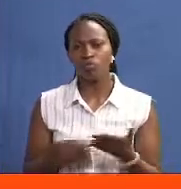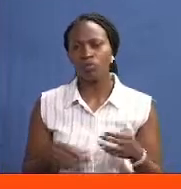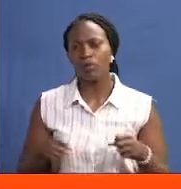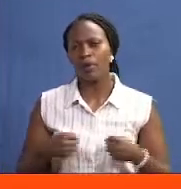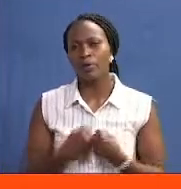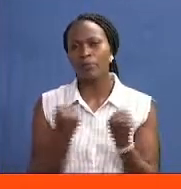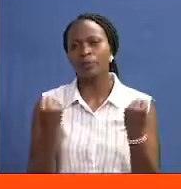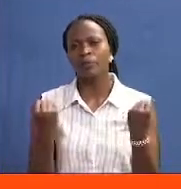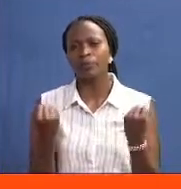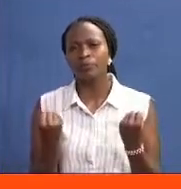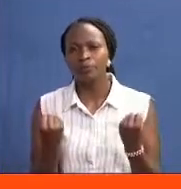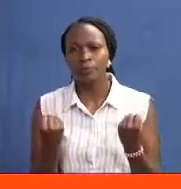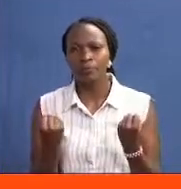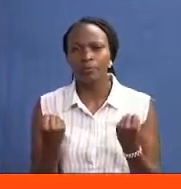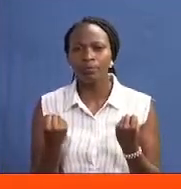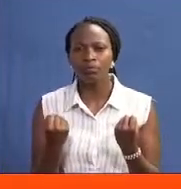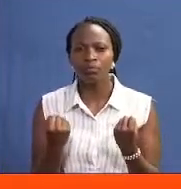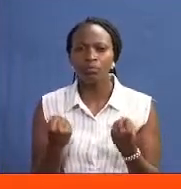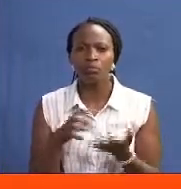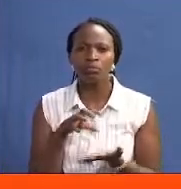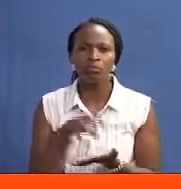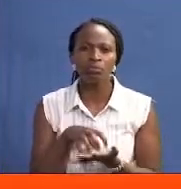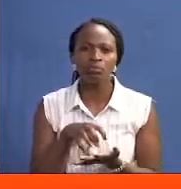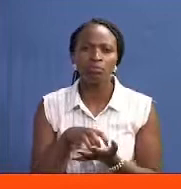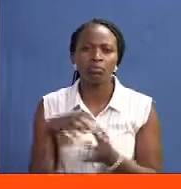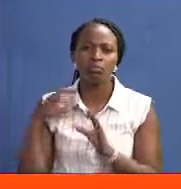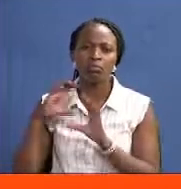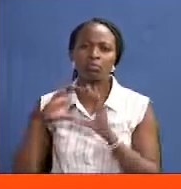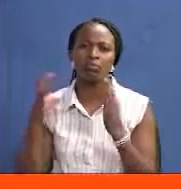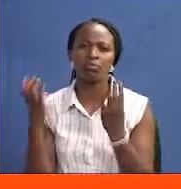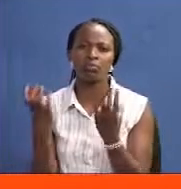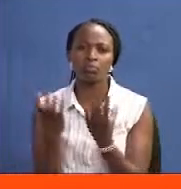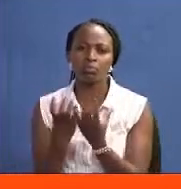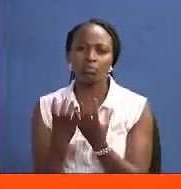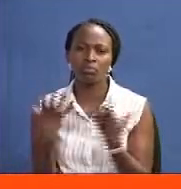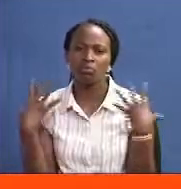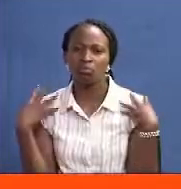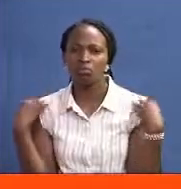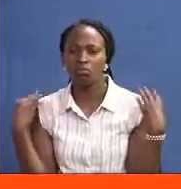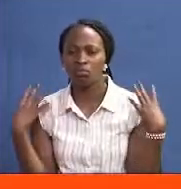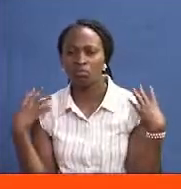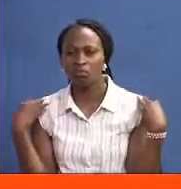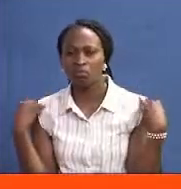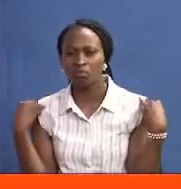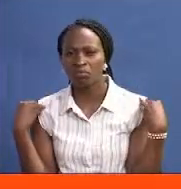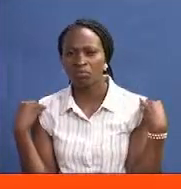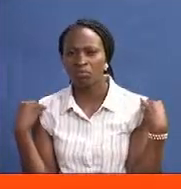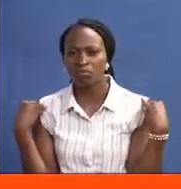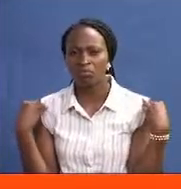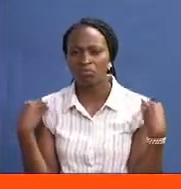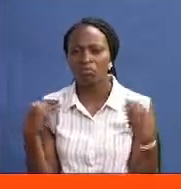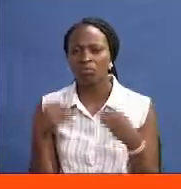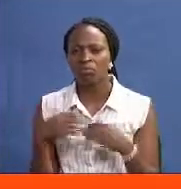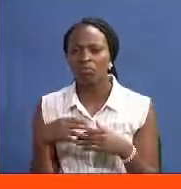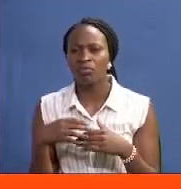probably a situation where culture and cultural practices and norms are archived, like